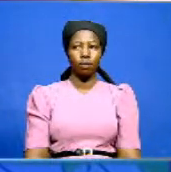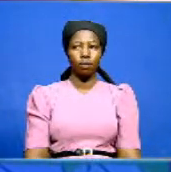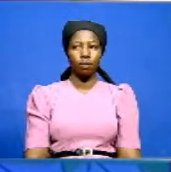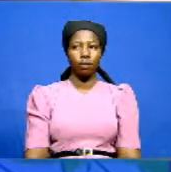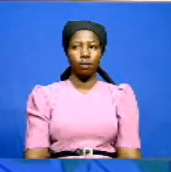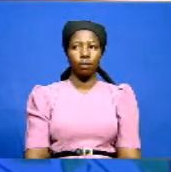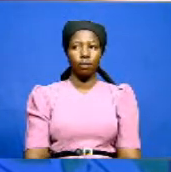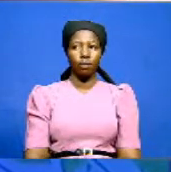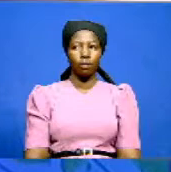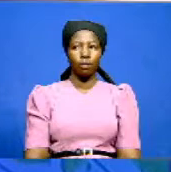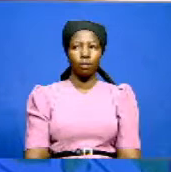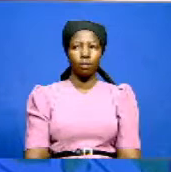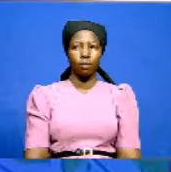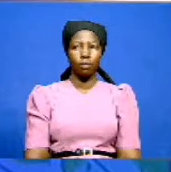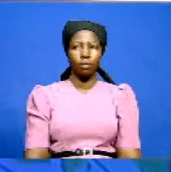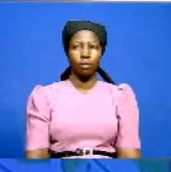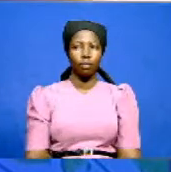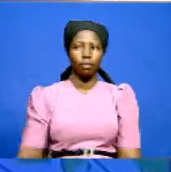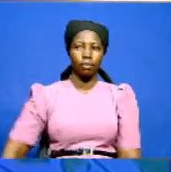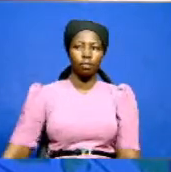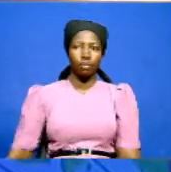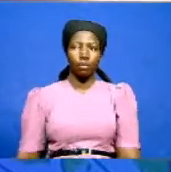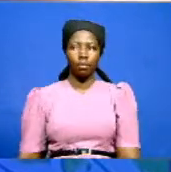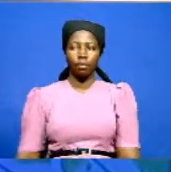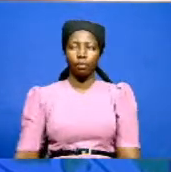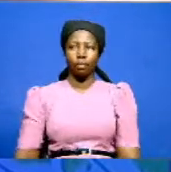Bono litukolia yeri aikire.